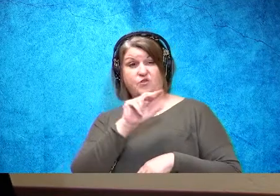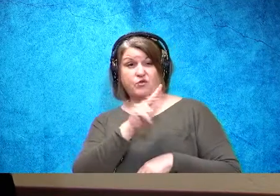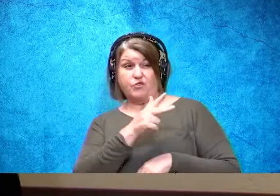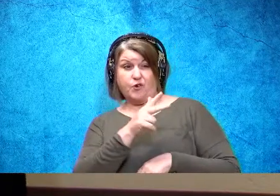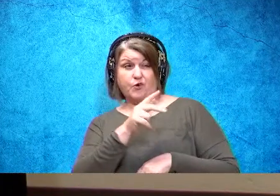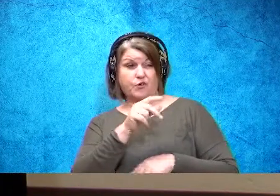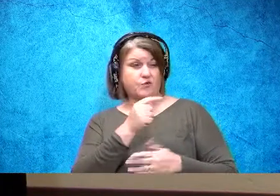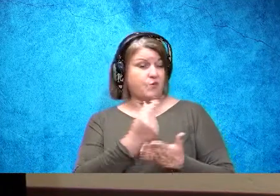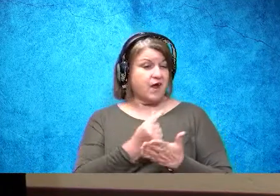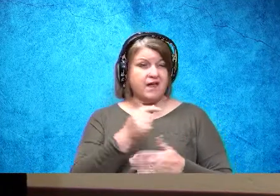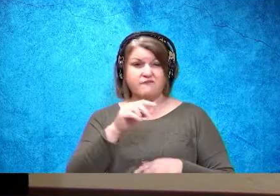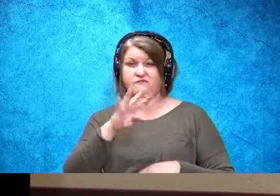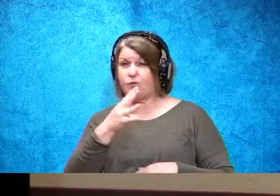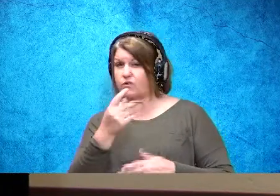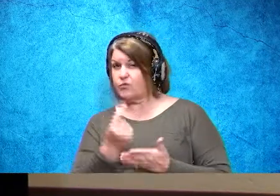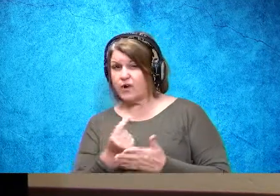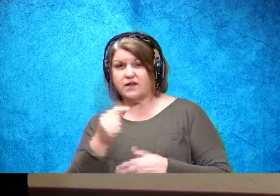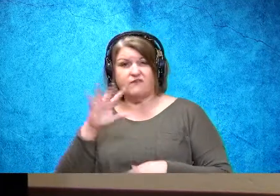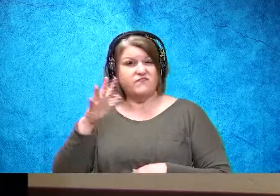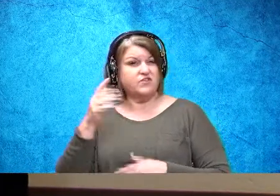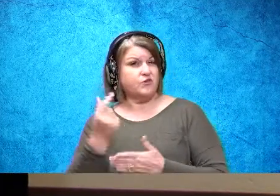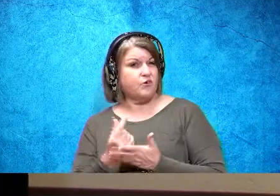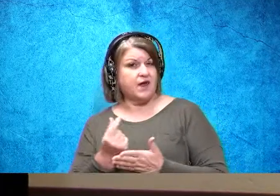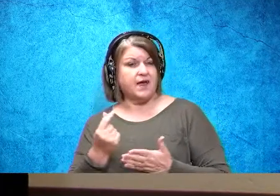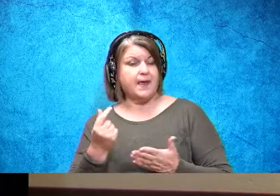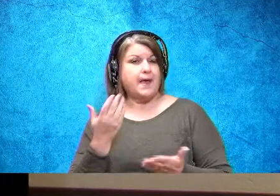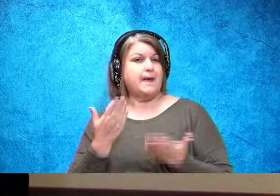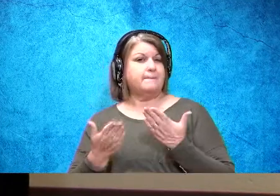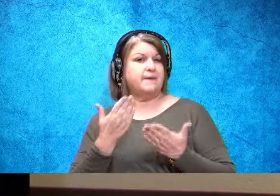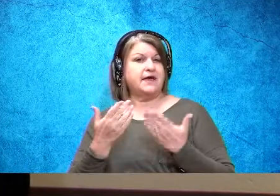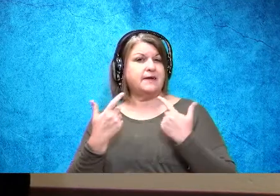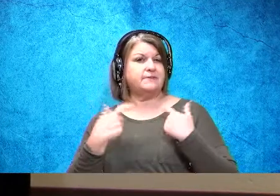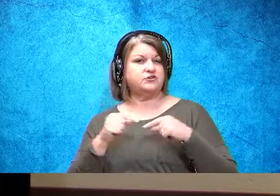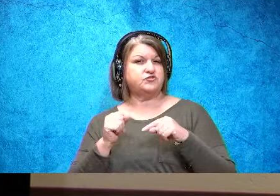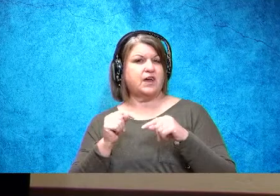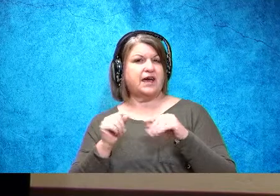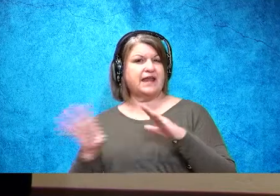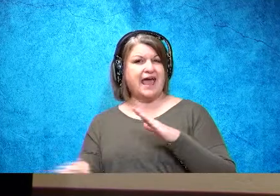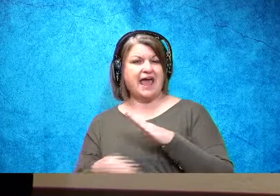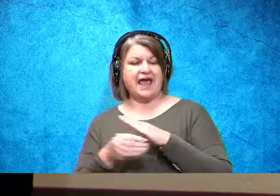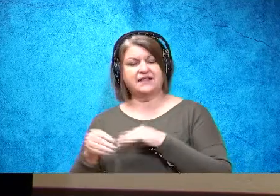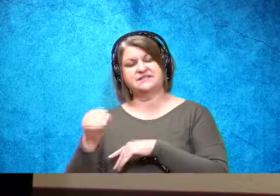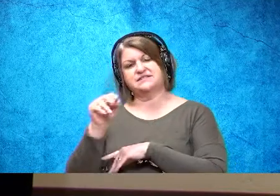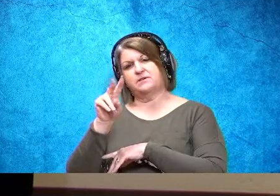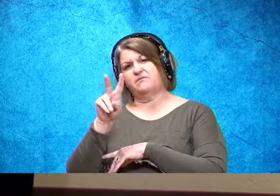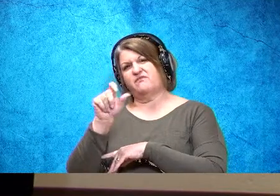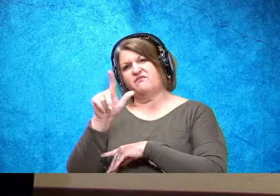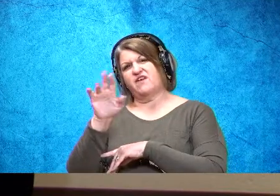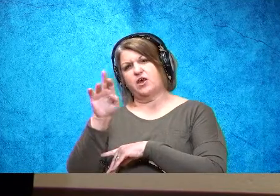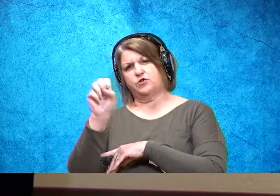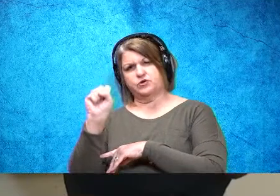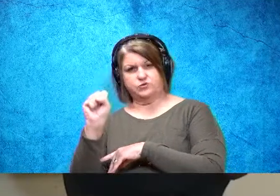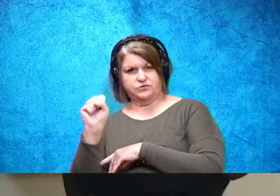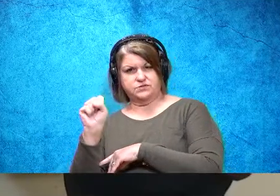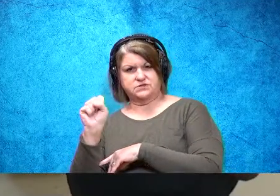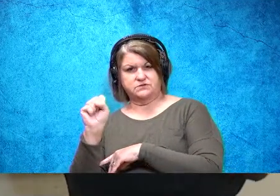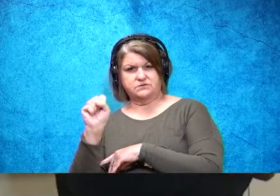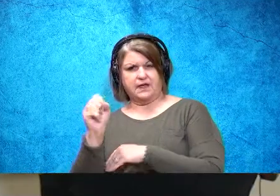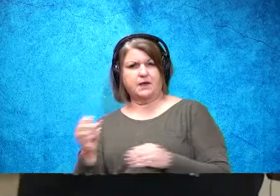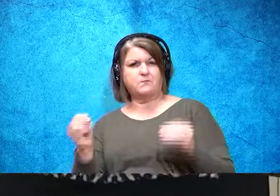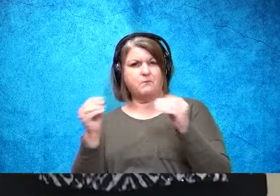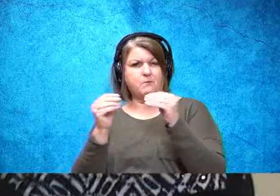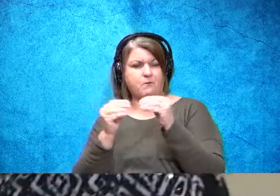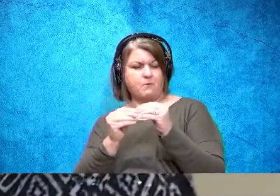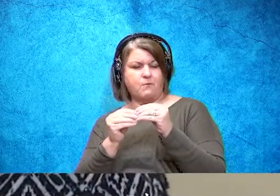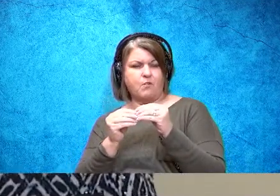5th grade, maybe try to add some values to your robot. Instead of just coloring it in with one solid color,